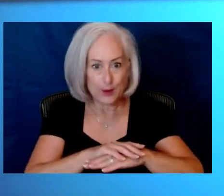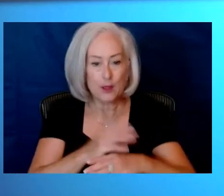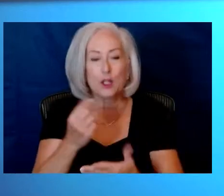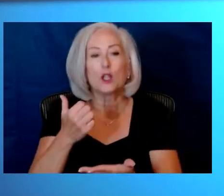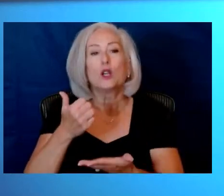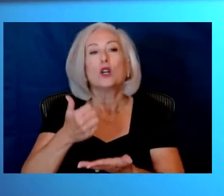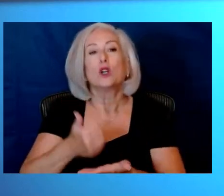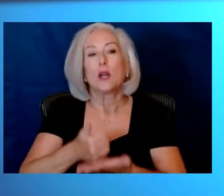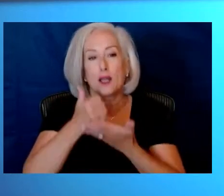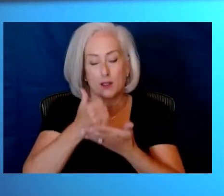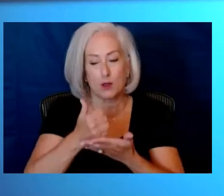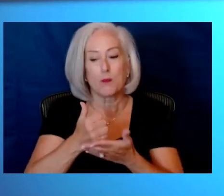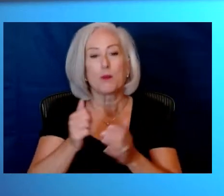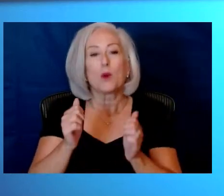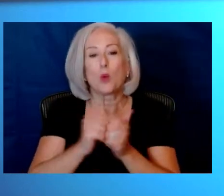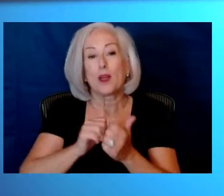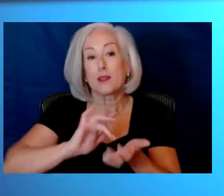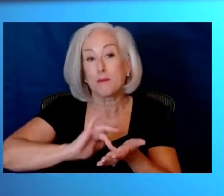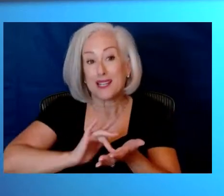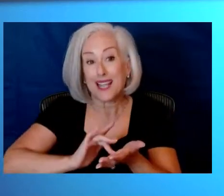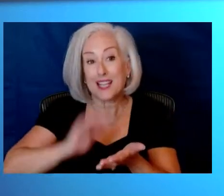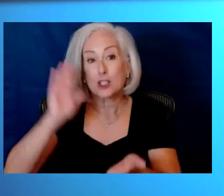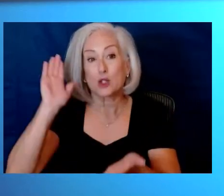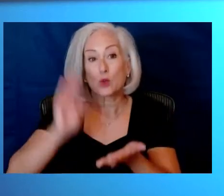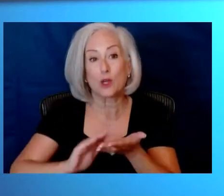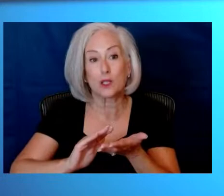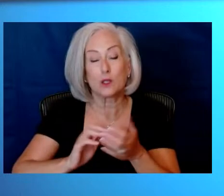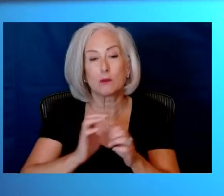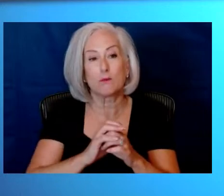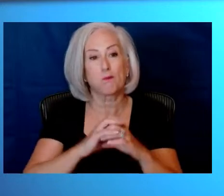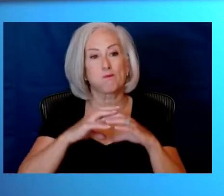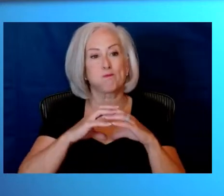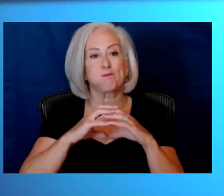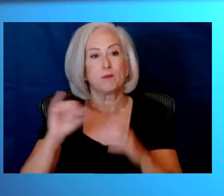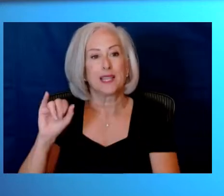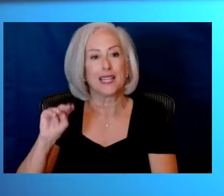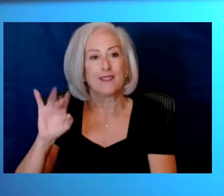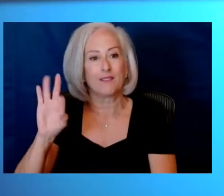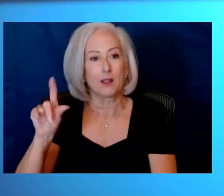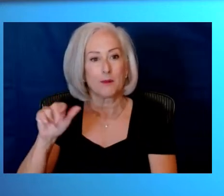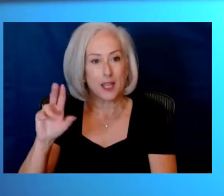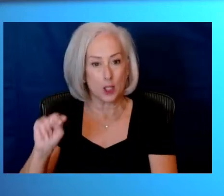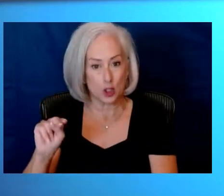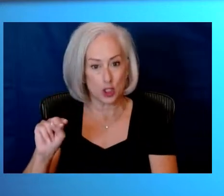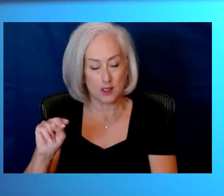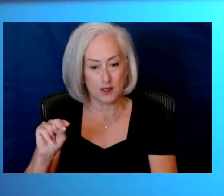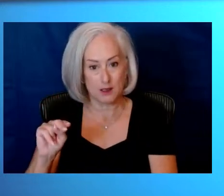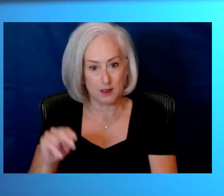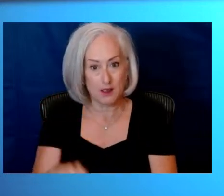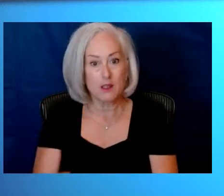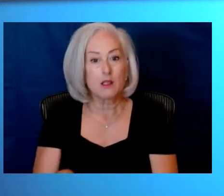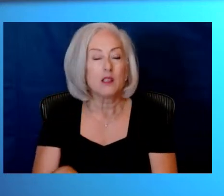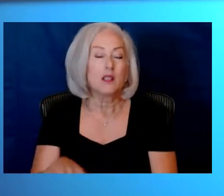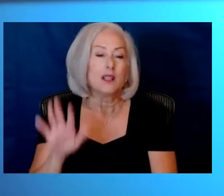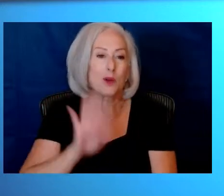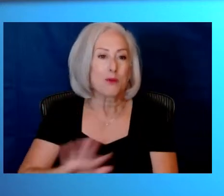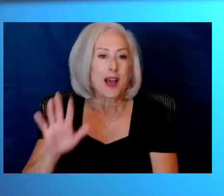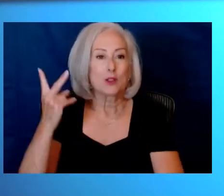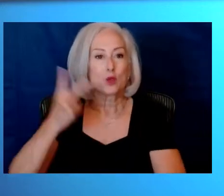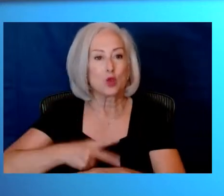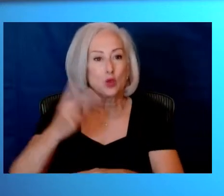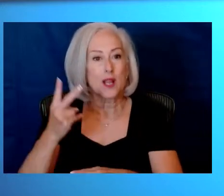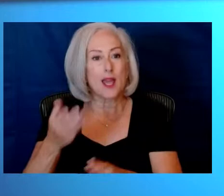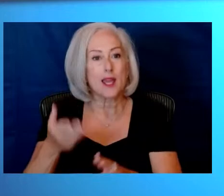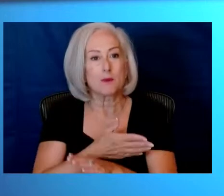pain. The timeline for the swelling and the inflammatory reaction to dissipate is about 2 days, and